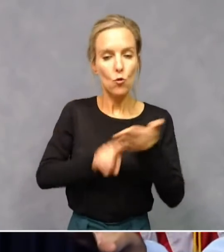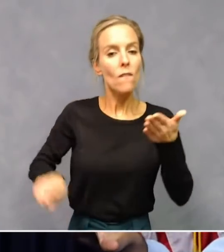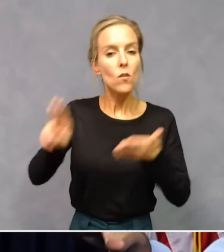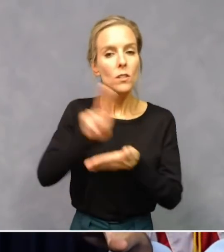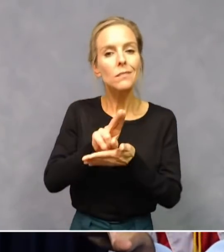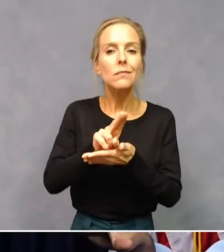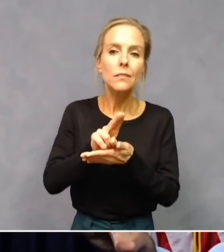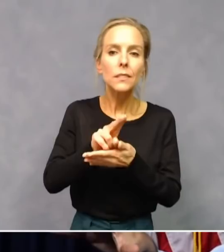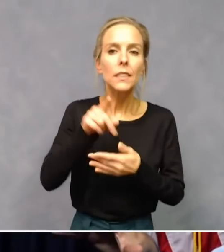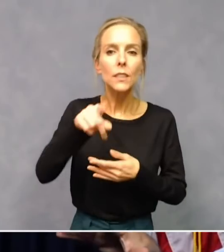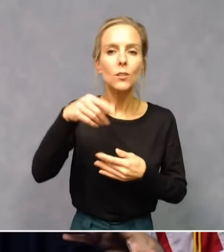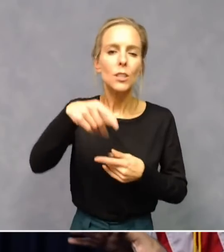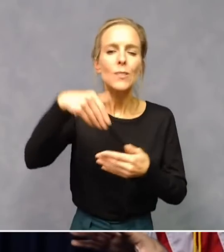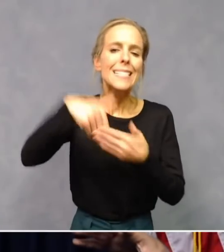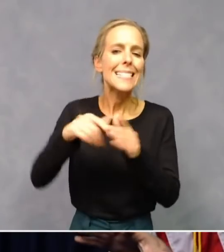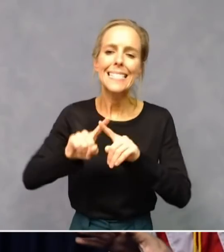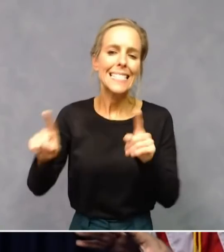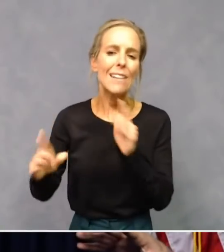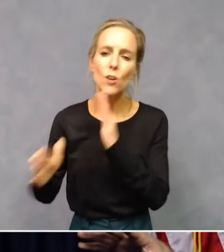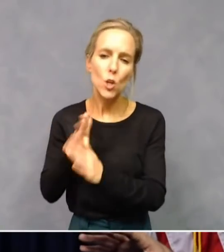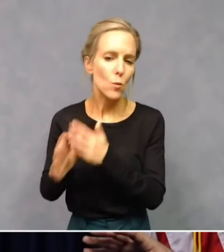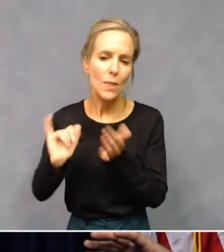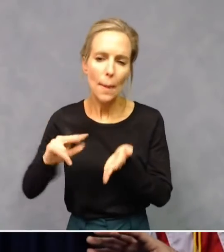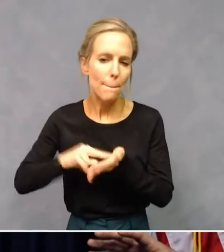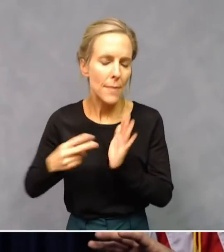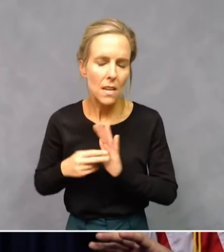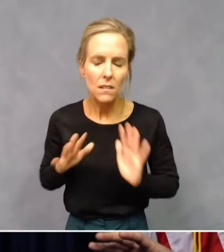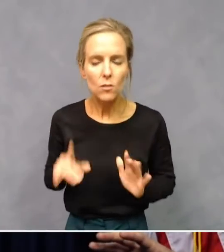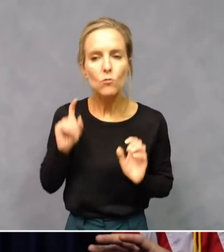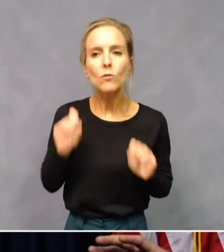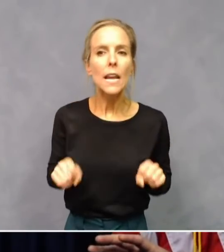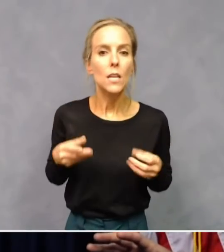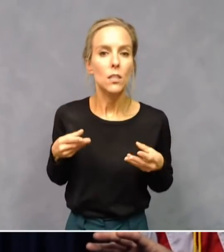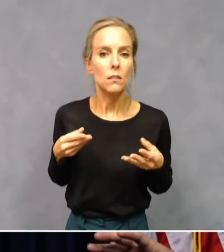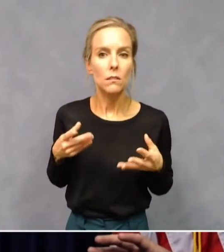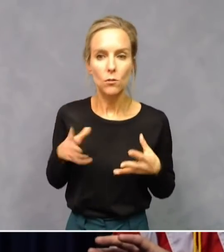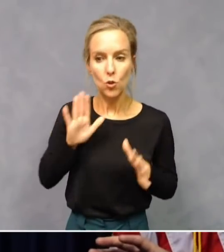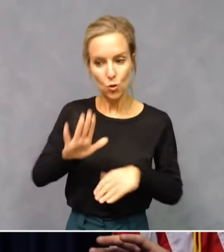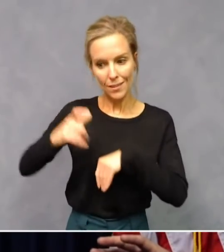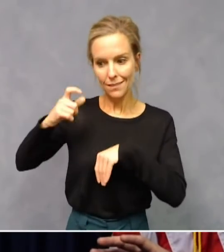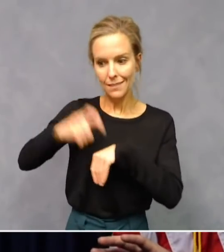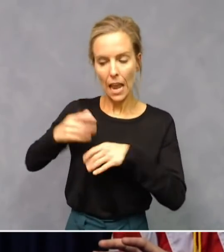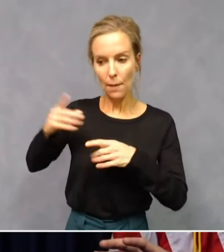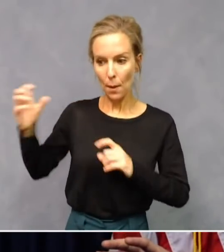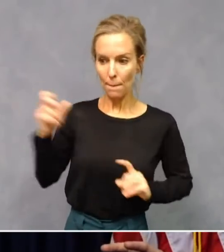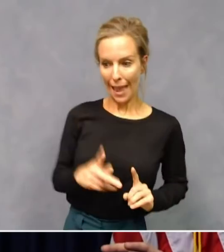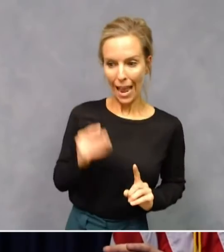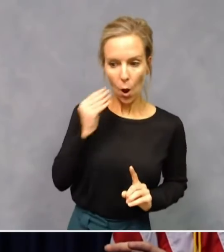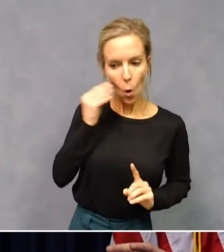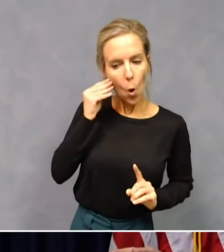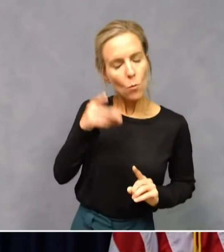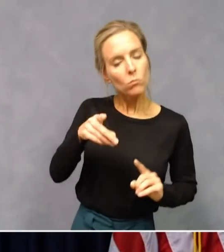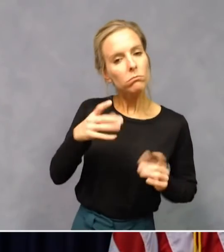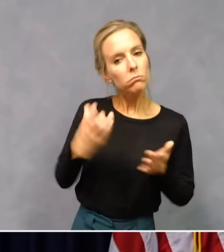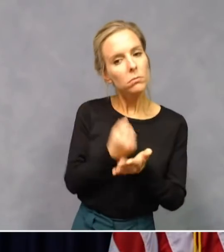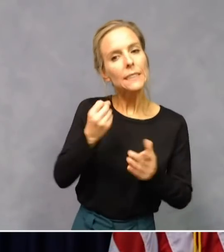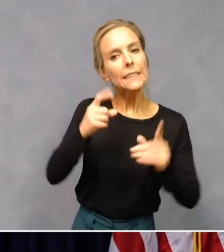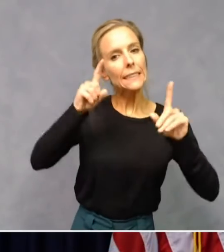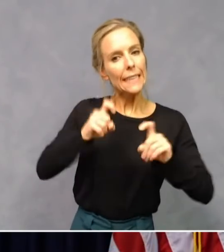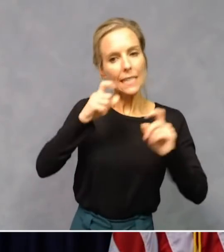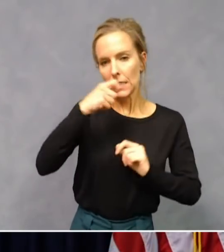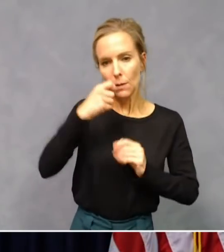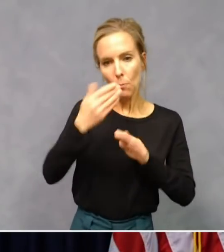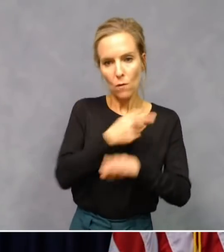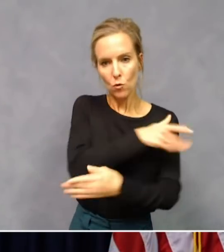different community, and you're going to spend a significant time back at home, get tested before you go home,